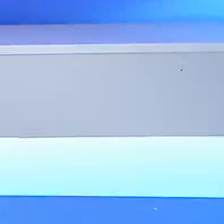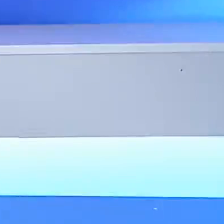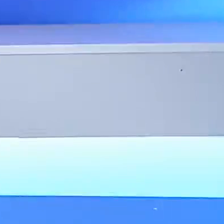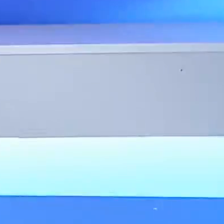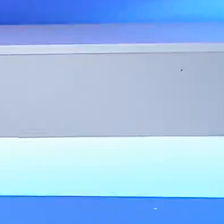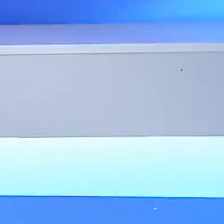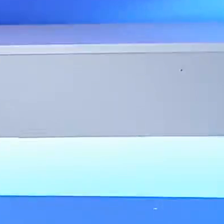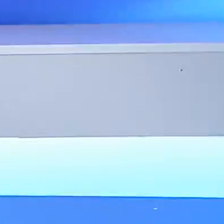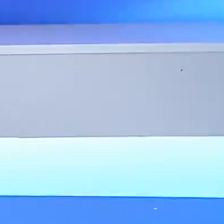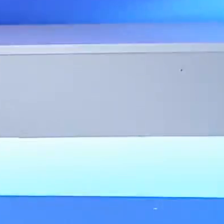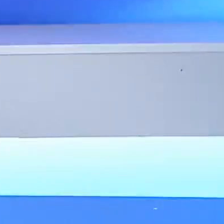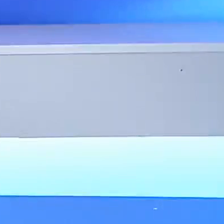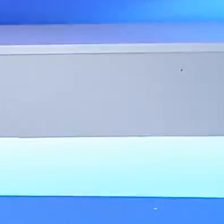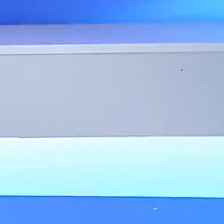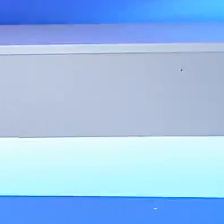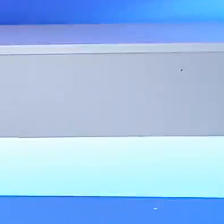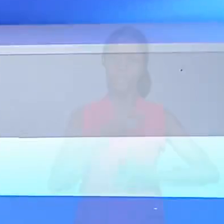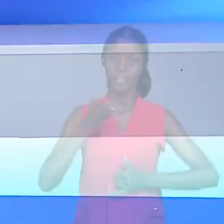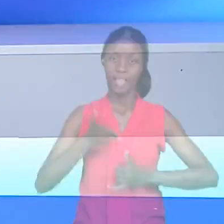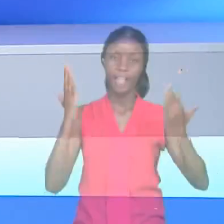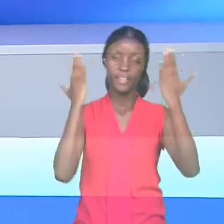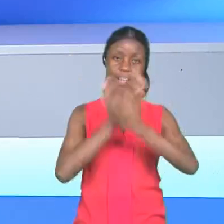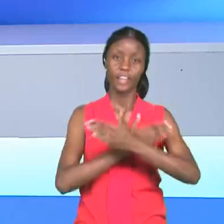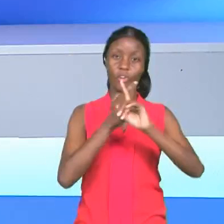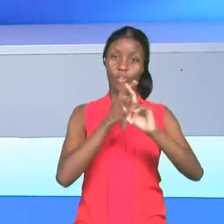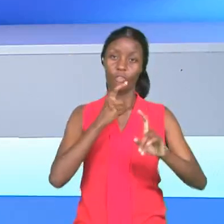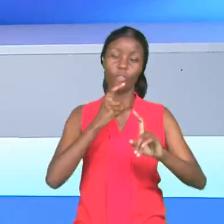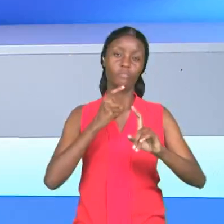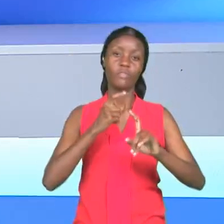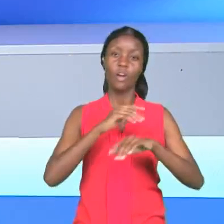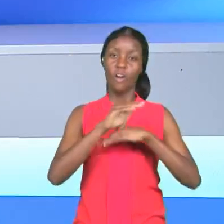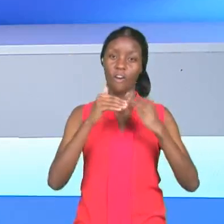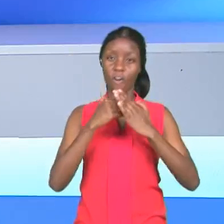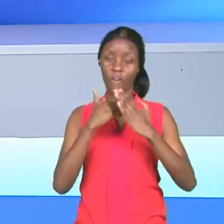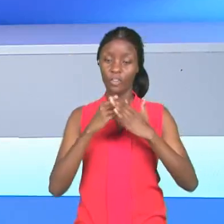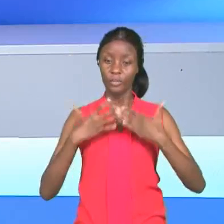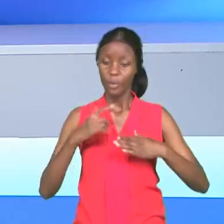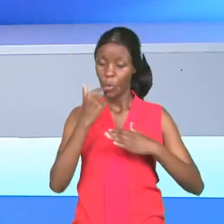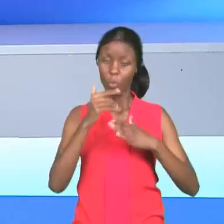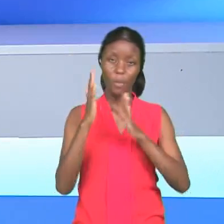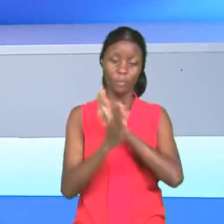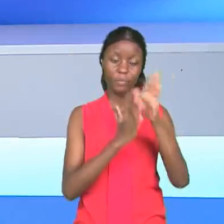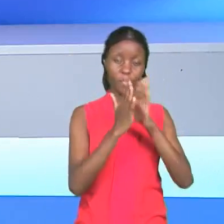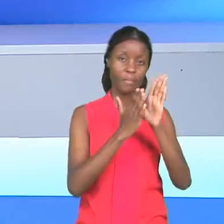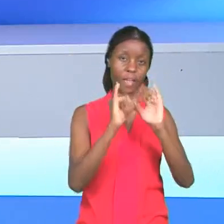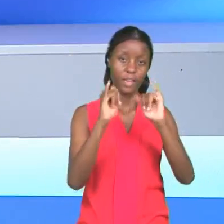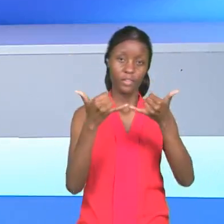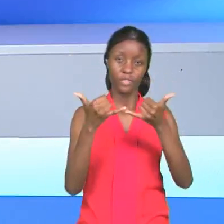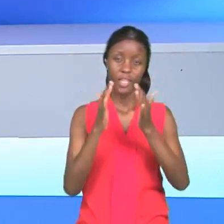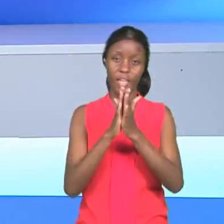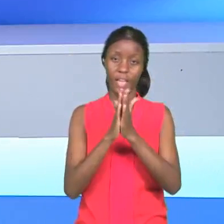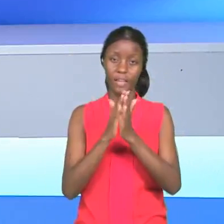And that's the end of our bulletin tonight. From our news editor, Nicholas Mongi, our news director, Dan Kilonzo, and